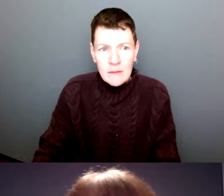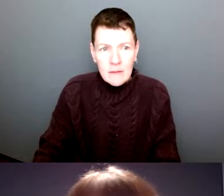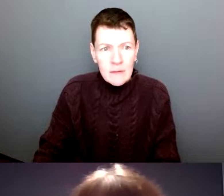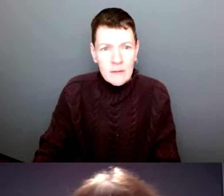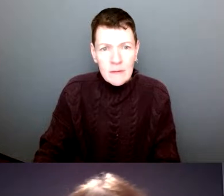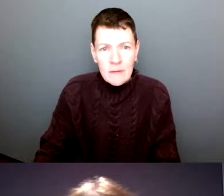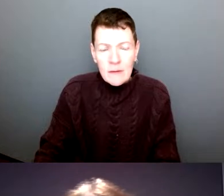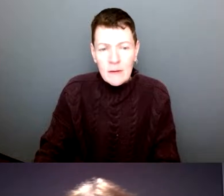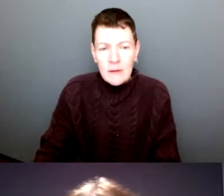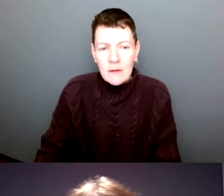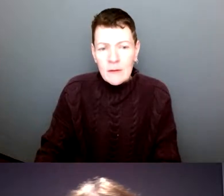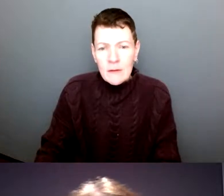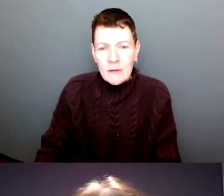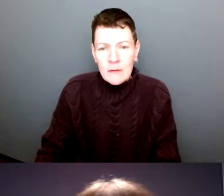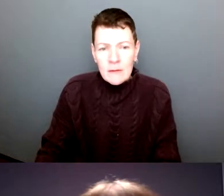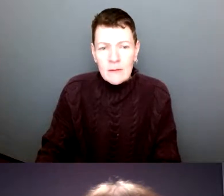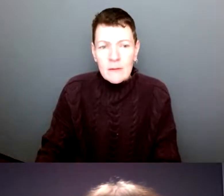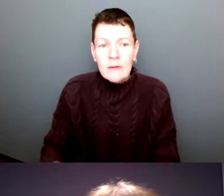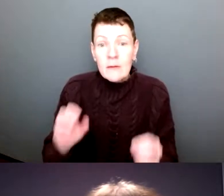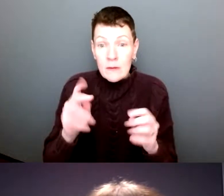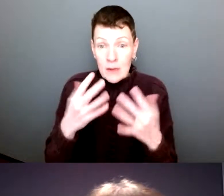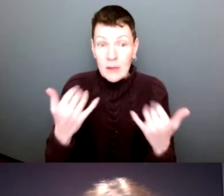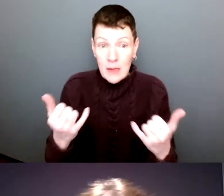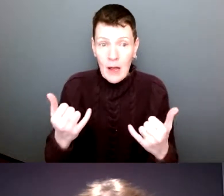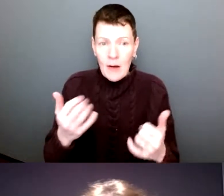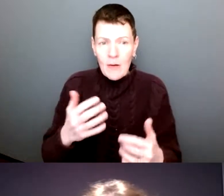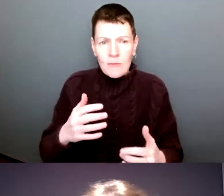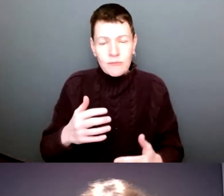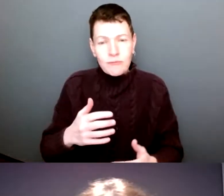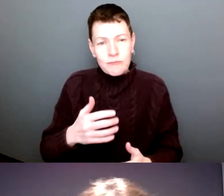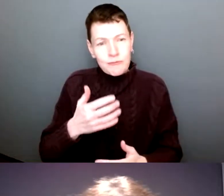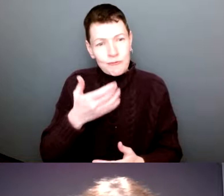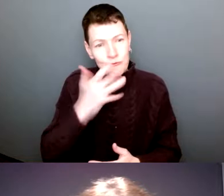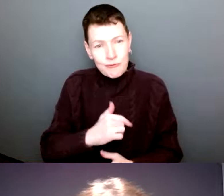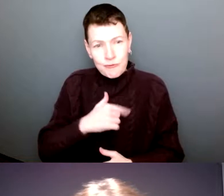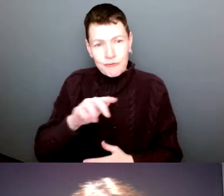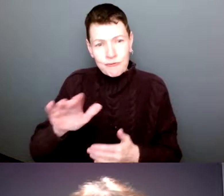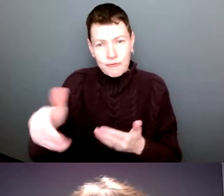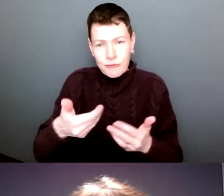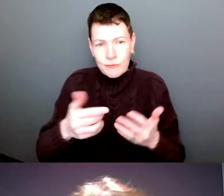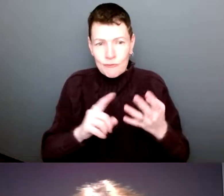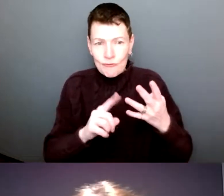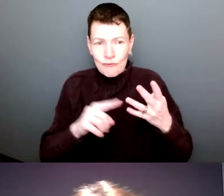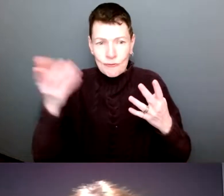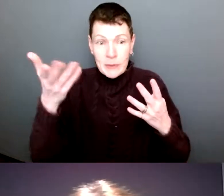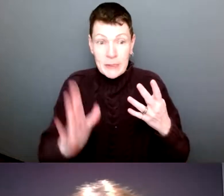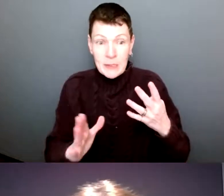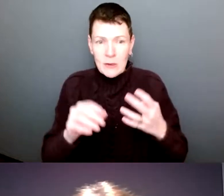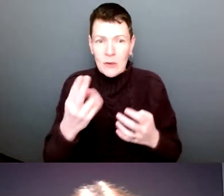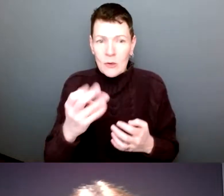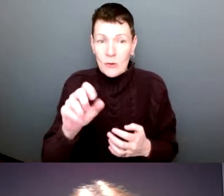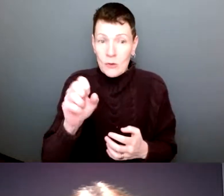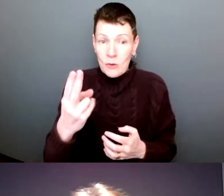There. Great. So now I have the pleasure of introducing our third speaker, who is Hugh